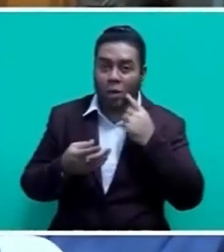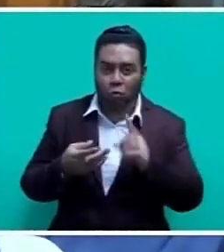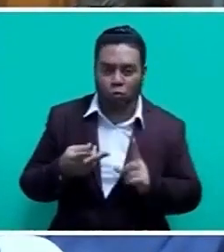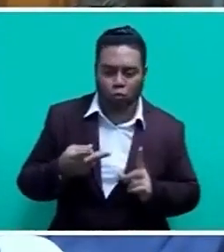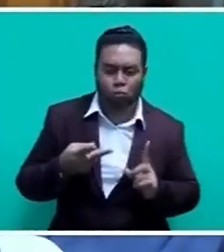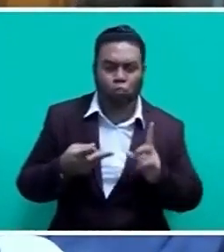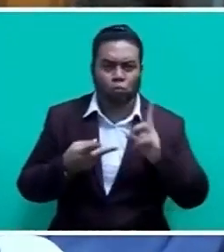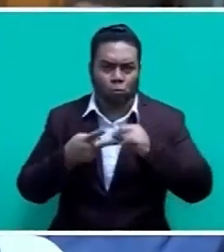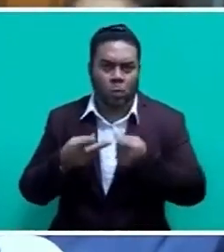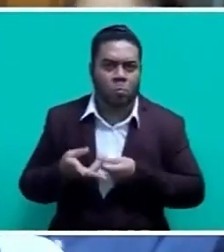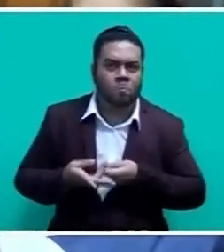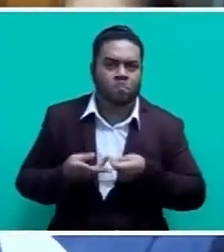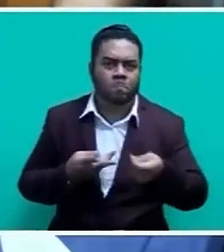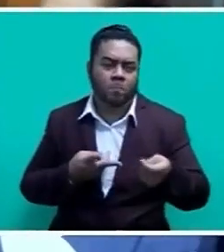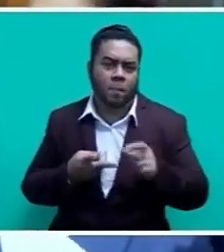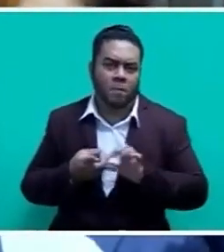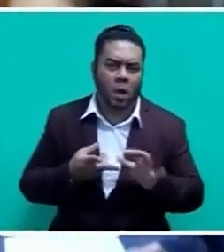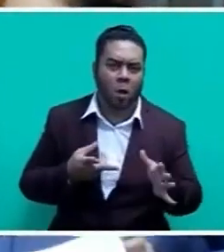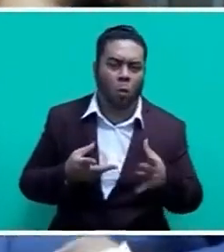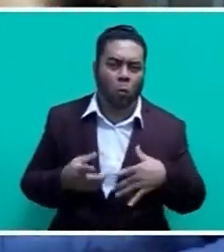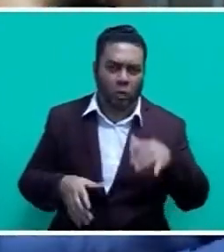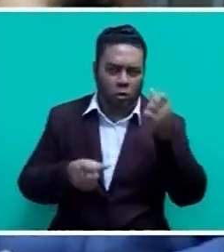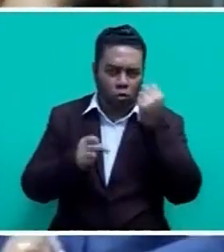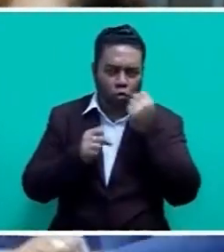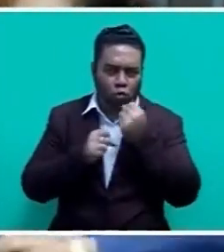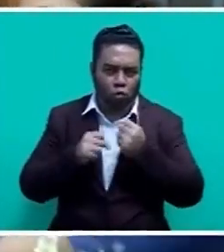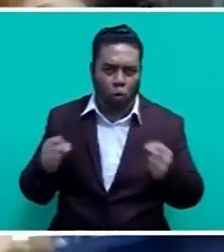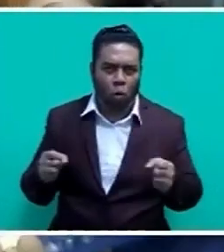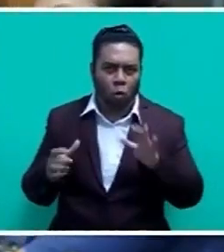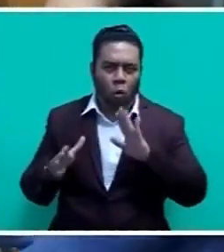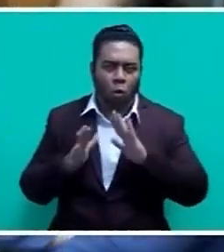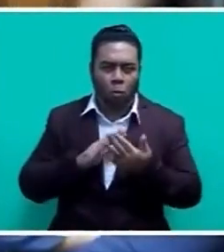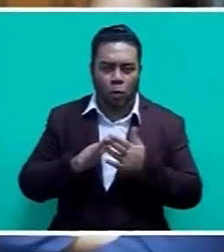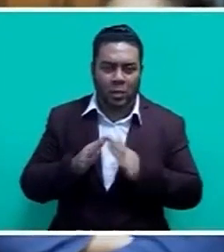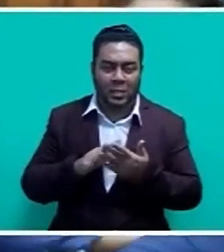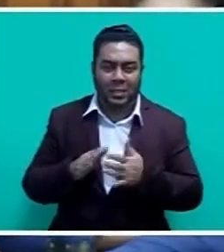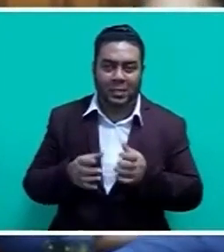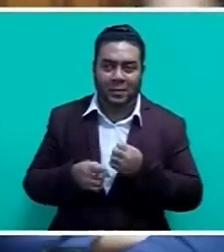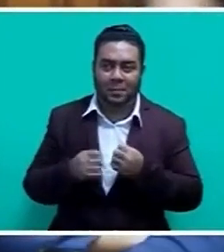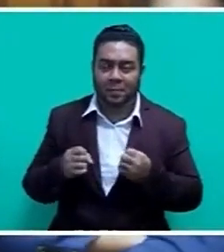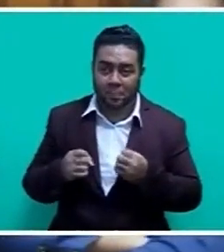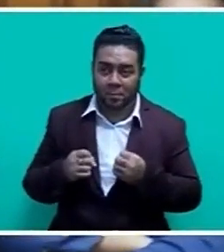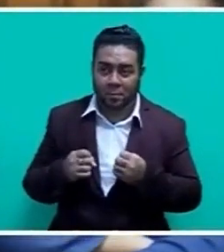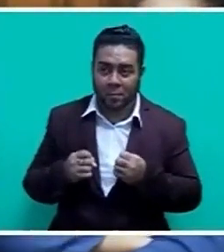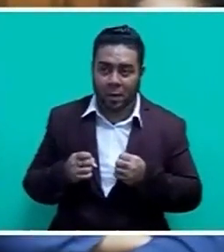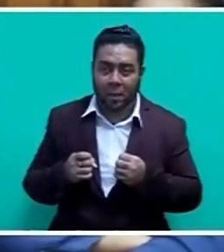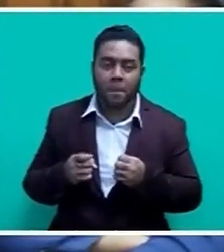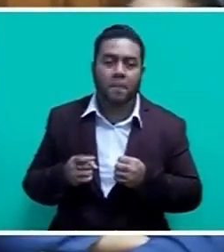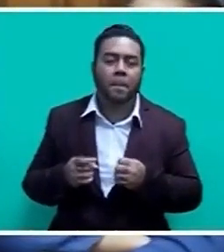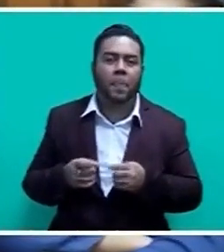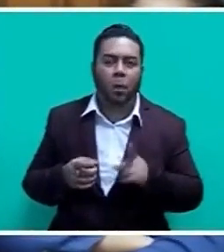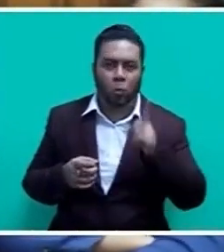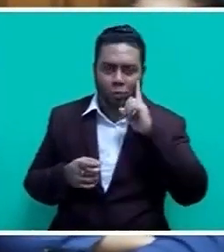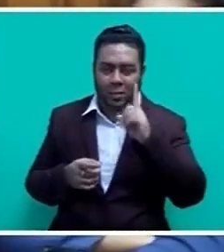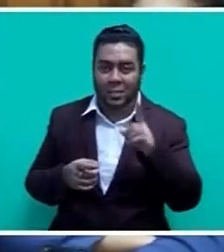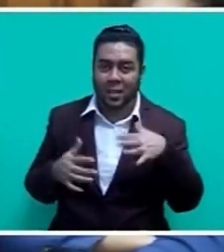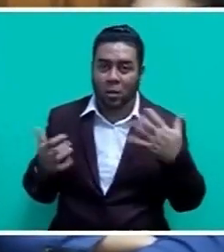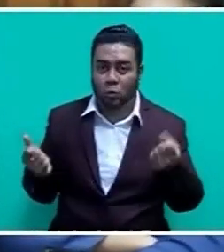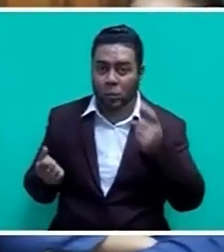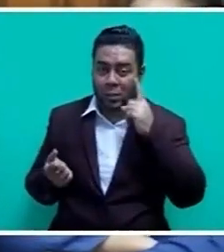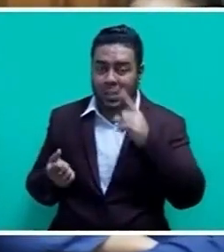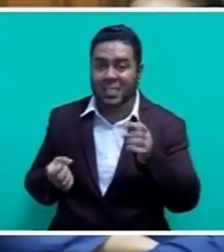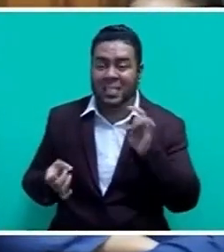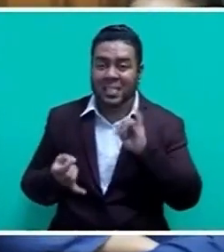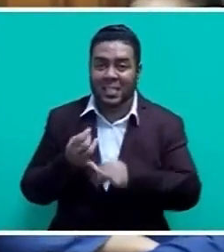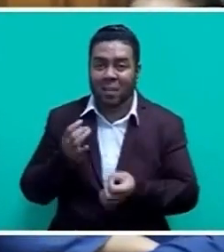shortcoming, we embarked on a strong community engagement program, which has already borne fruit, as we see in the